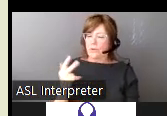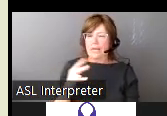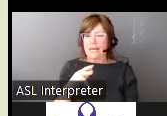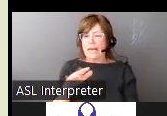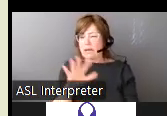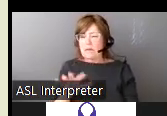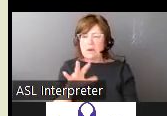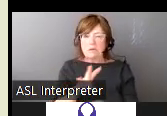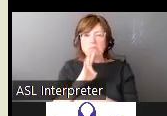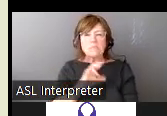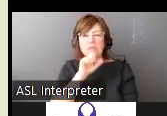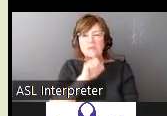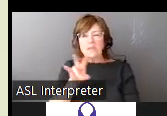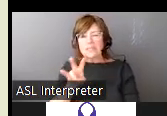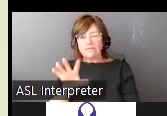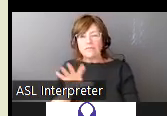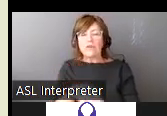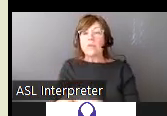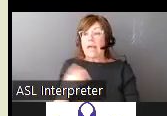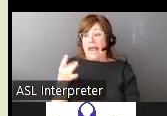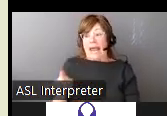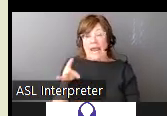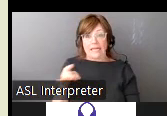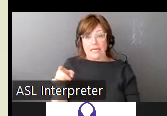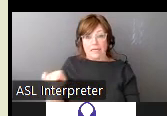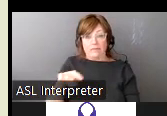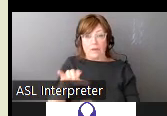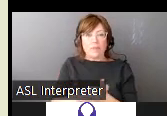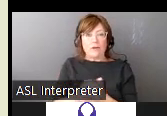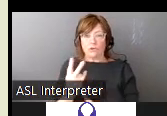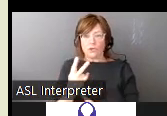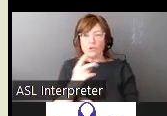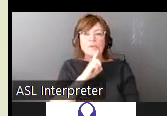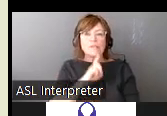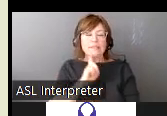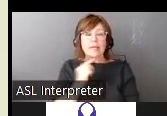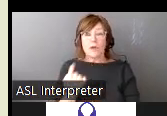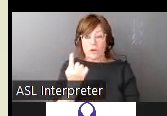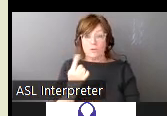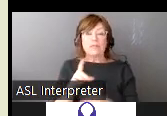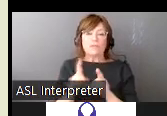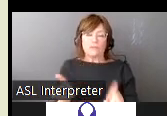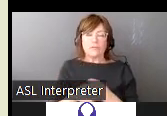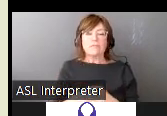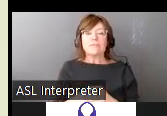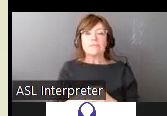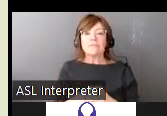old. 18 of them were married, 2 were single, and 1 was divorced.